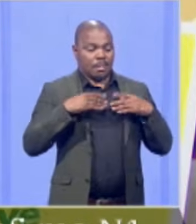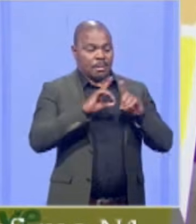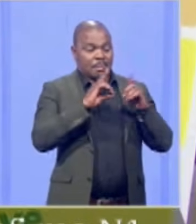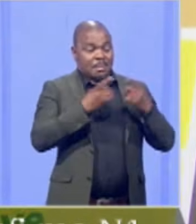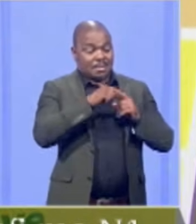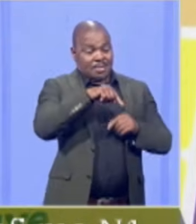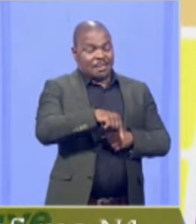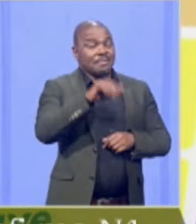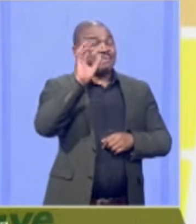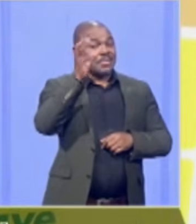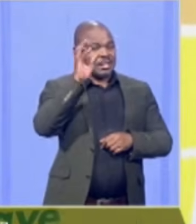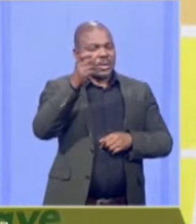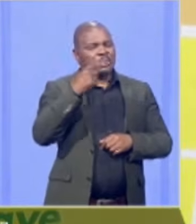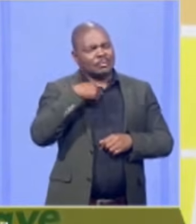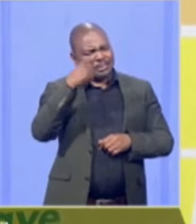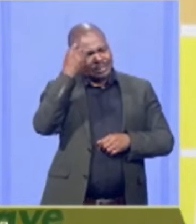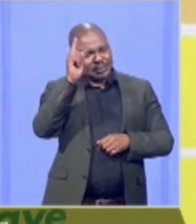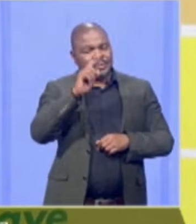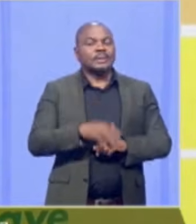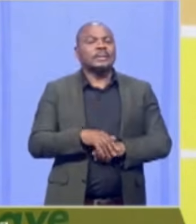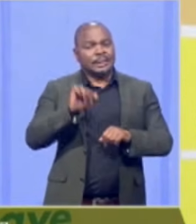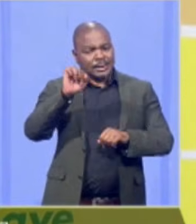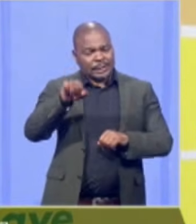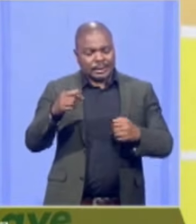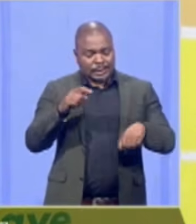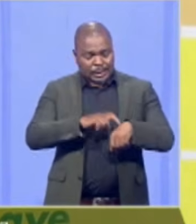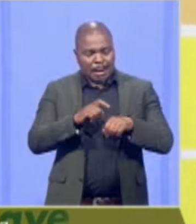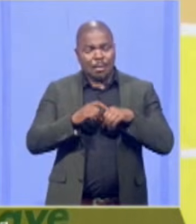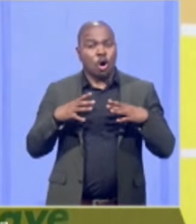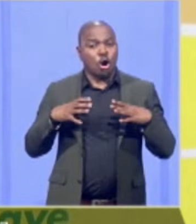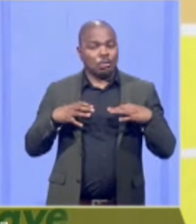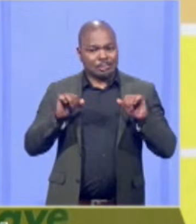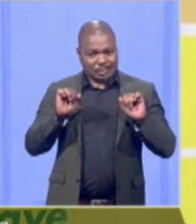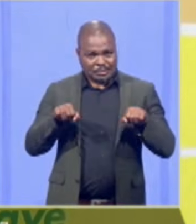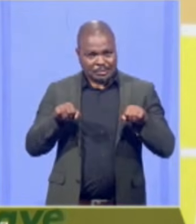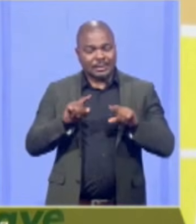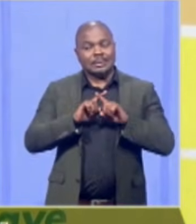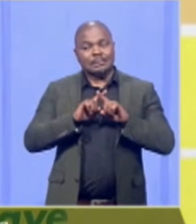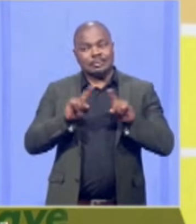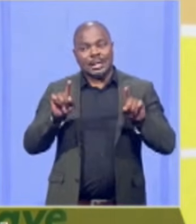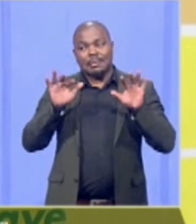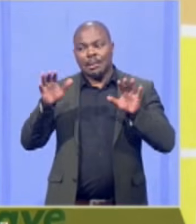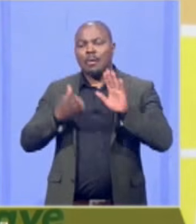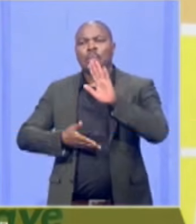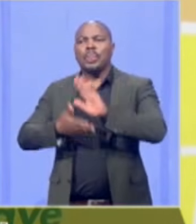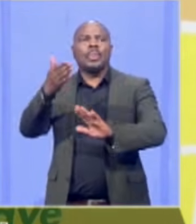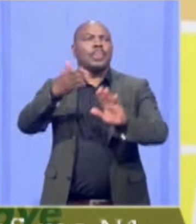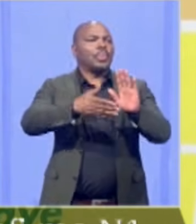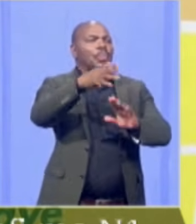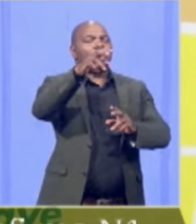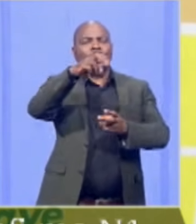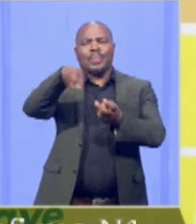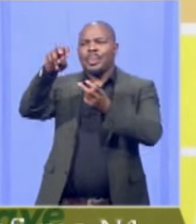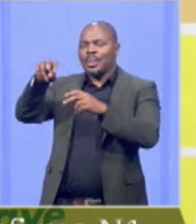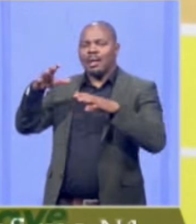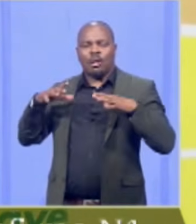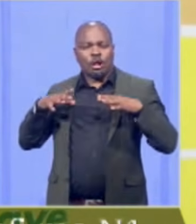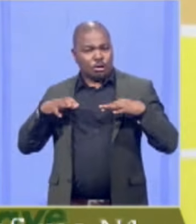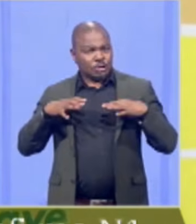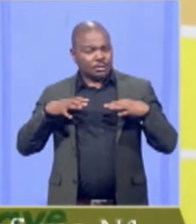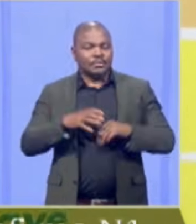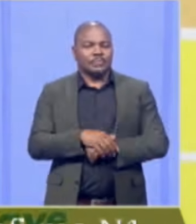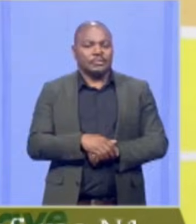re utlwisisa hore le ha e le di-holiday batho ba rona ba nka maeto ba ya dibakeng tsa ho phomola